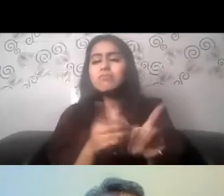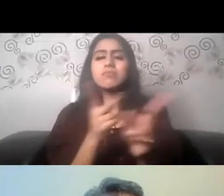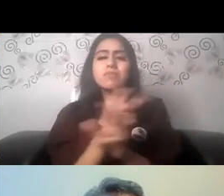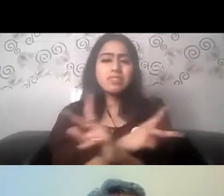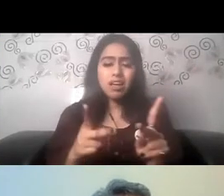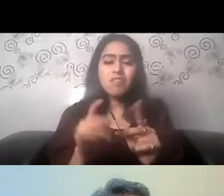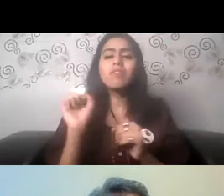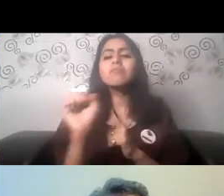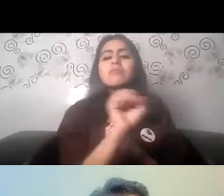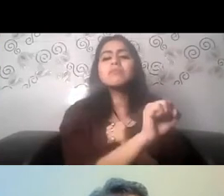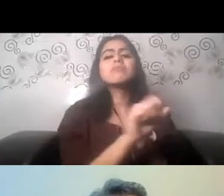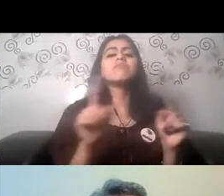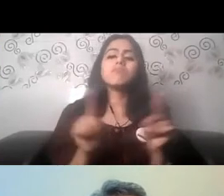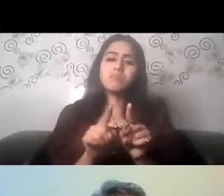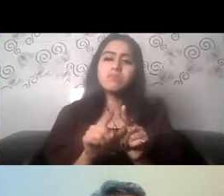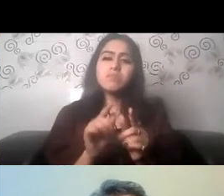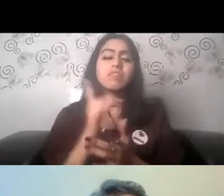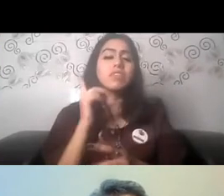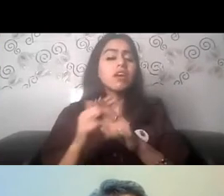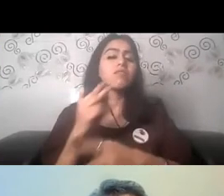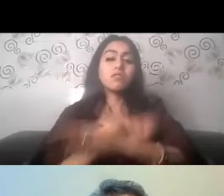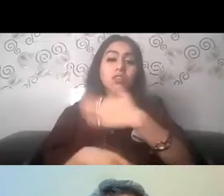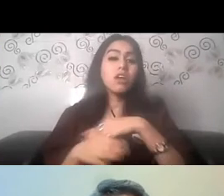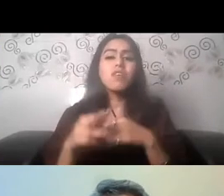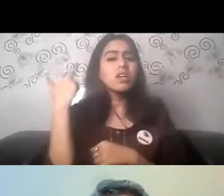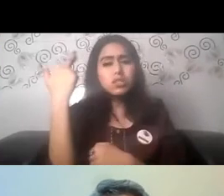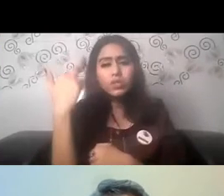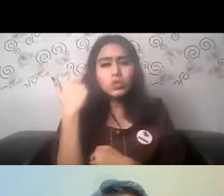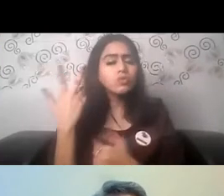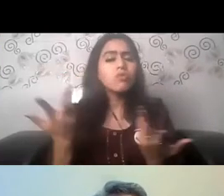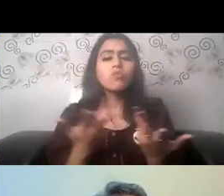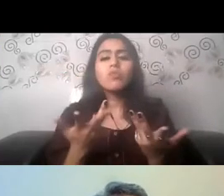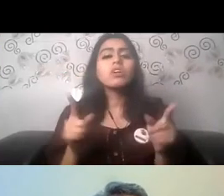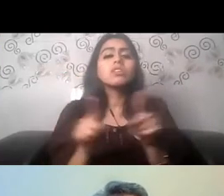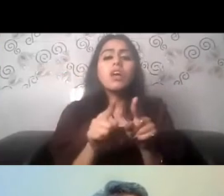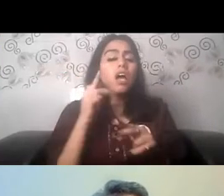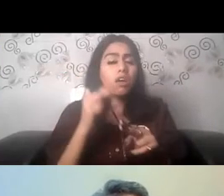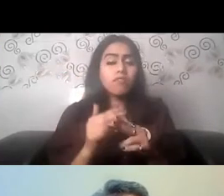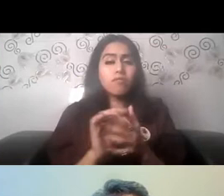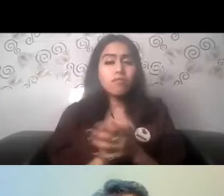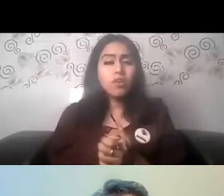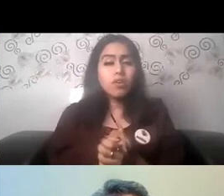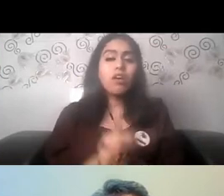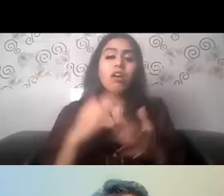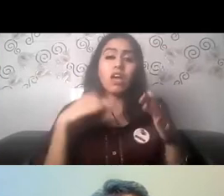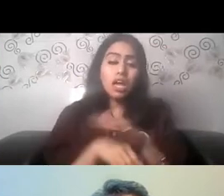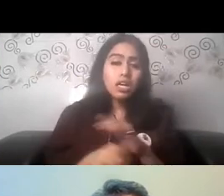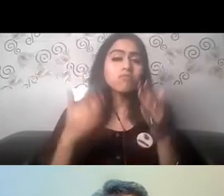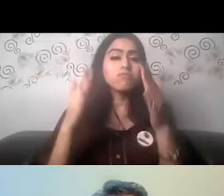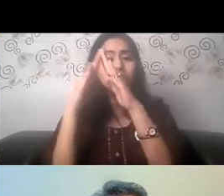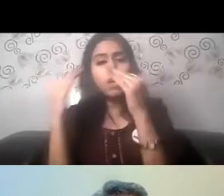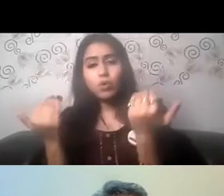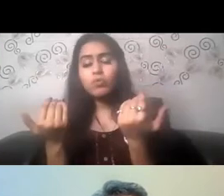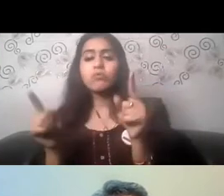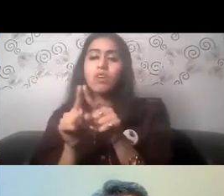of death under COVID, so did disabled people, because we are poorer, we tend to live in poor housing, we